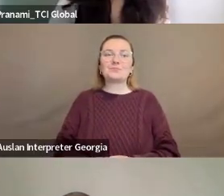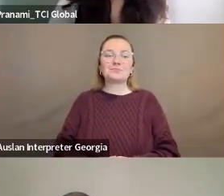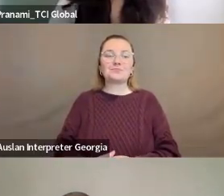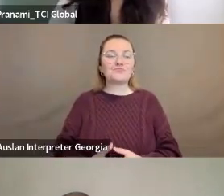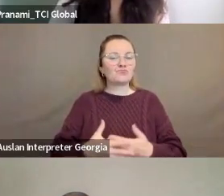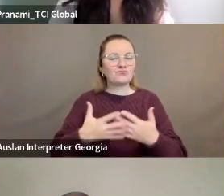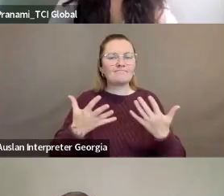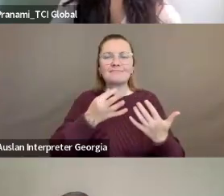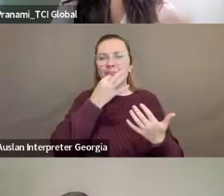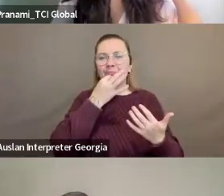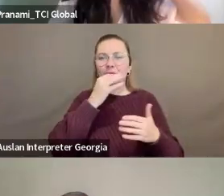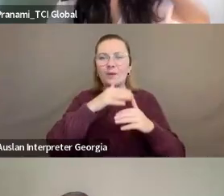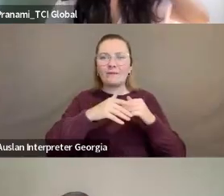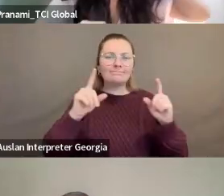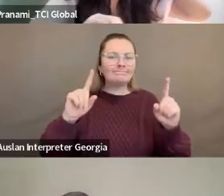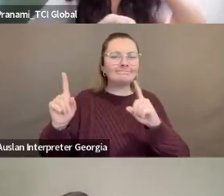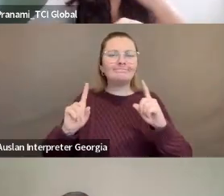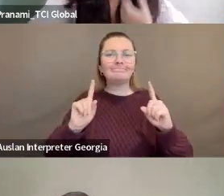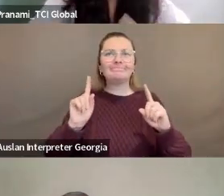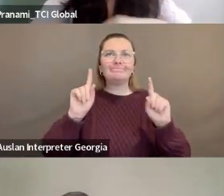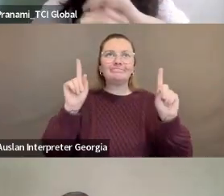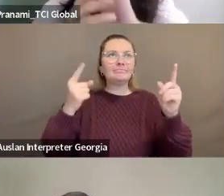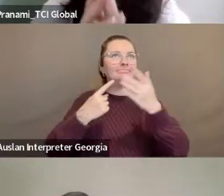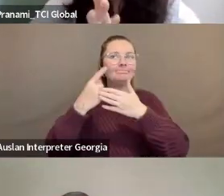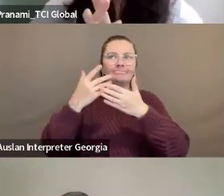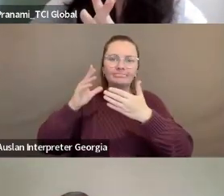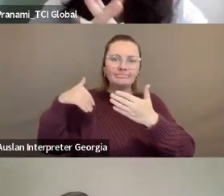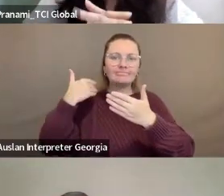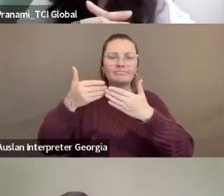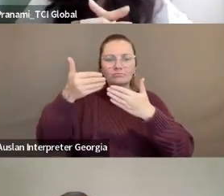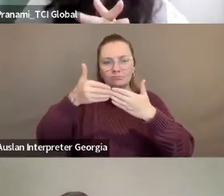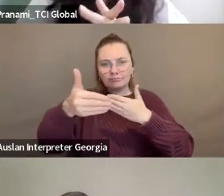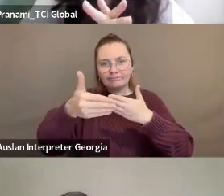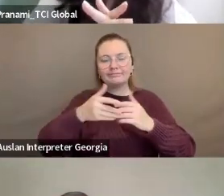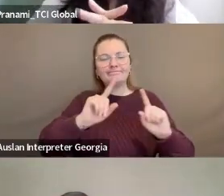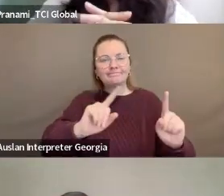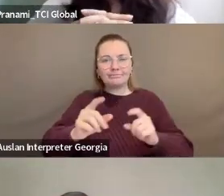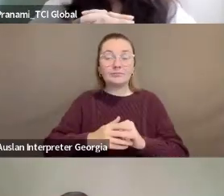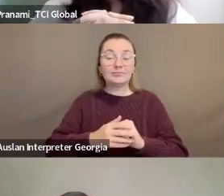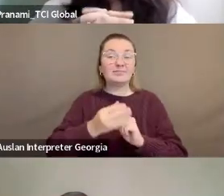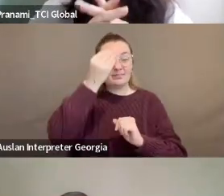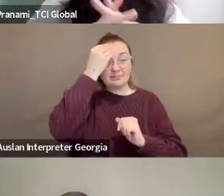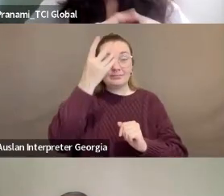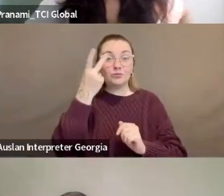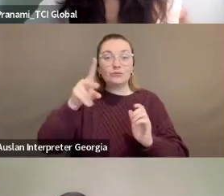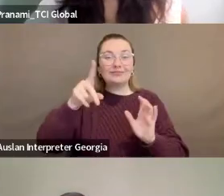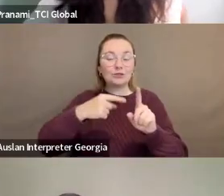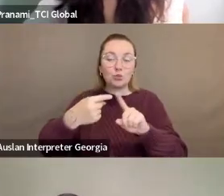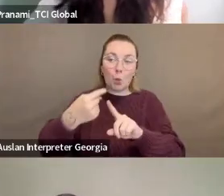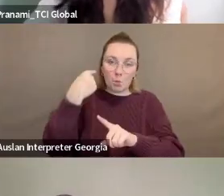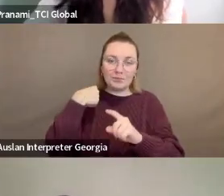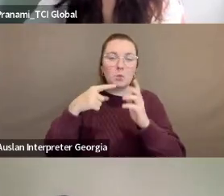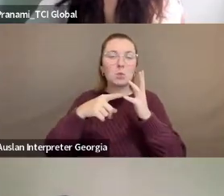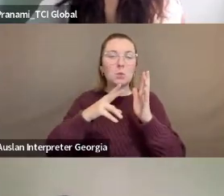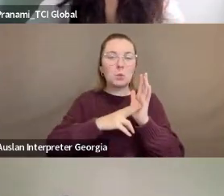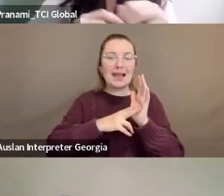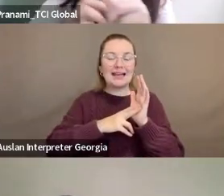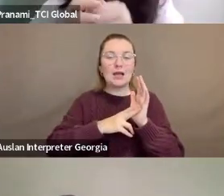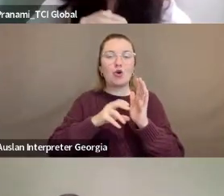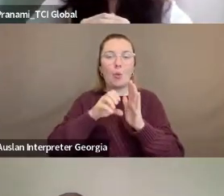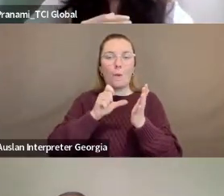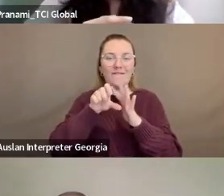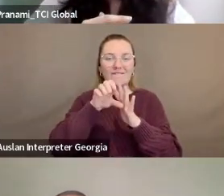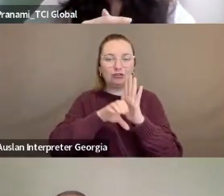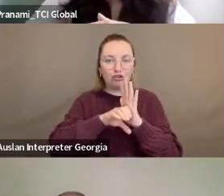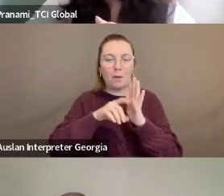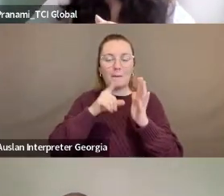So a little bit on setting the scene. 20 years ago, the UN Convention on the Rights of Persons with